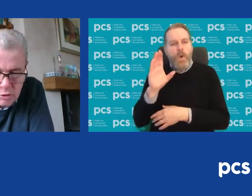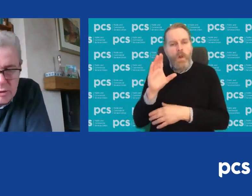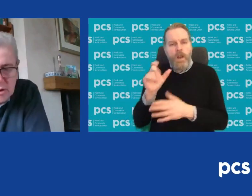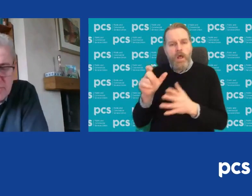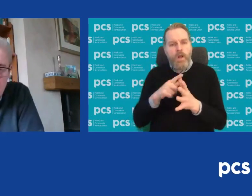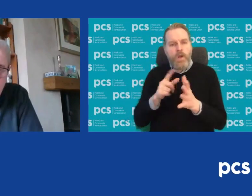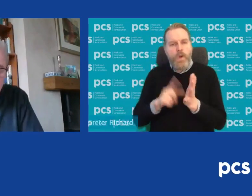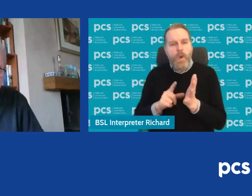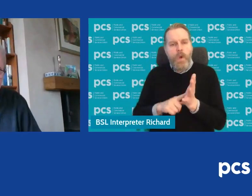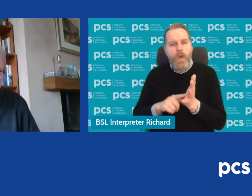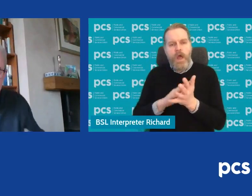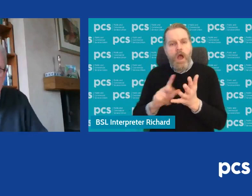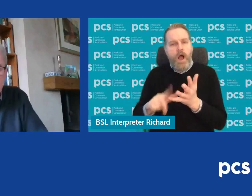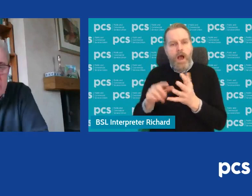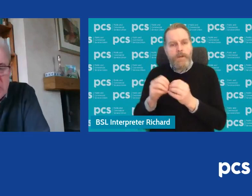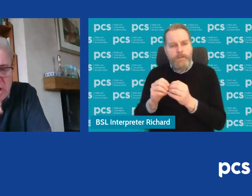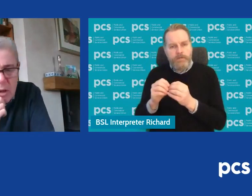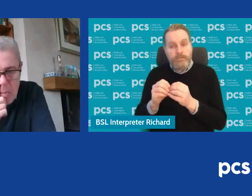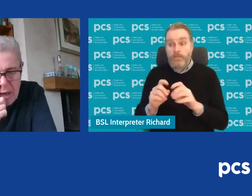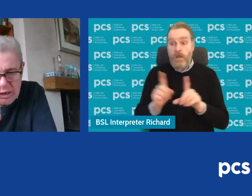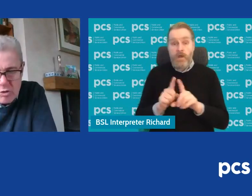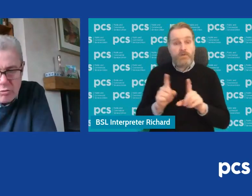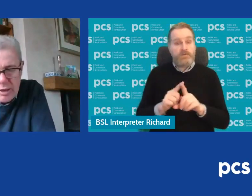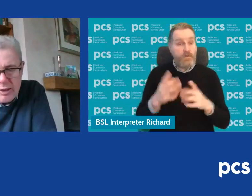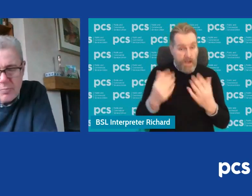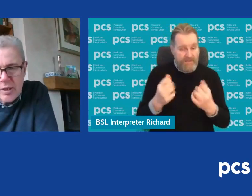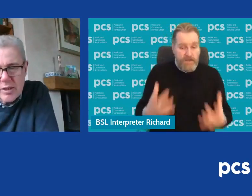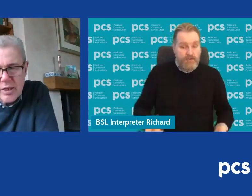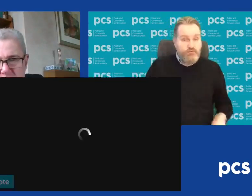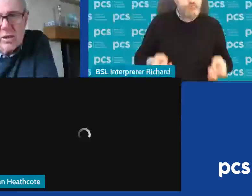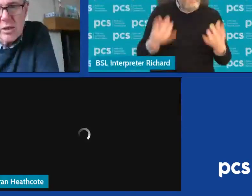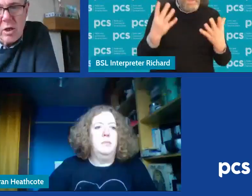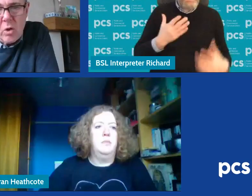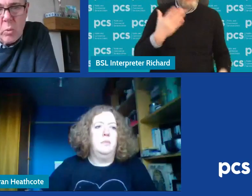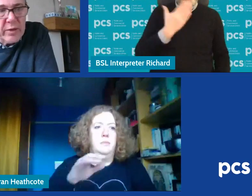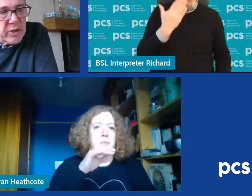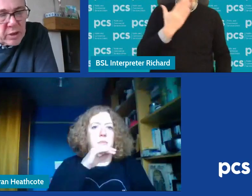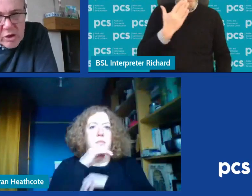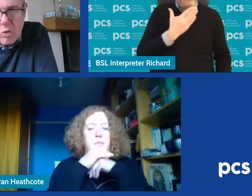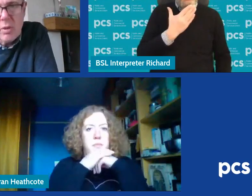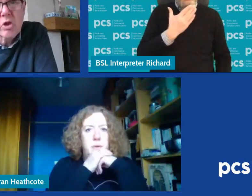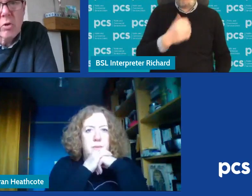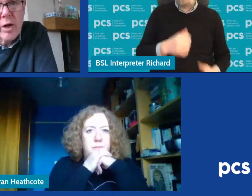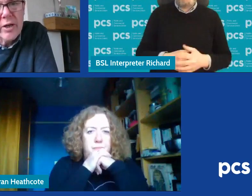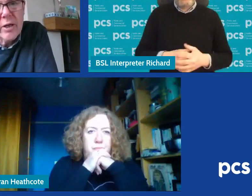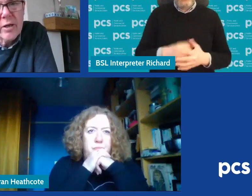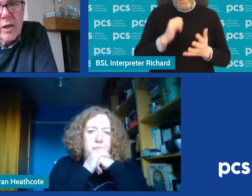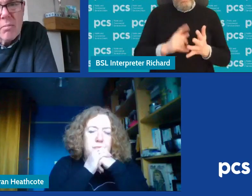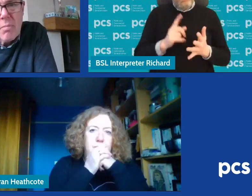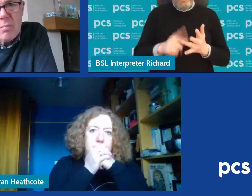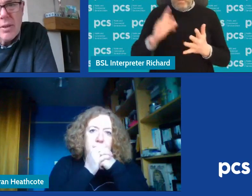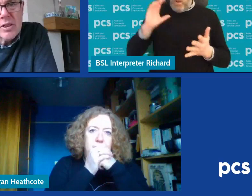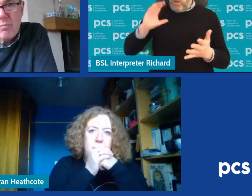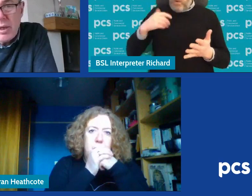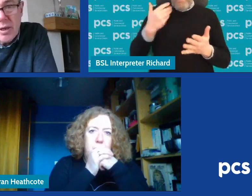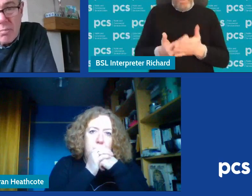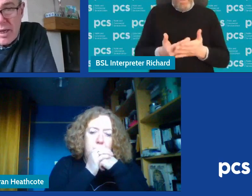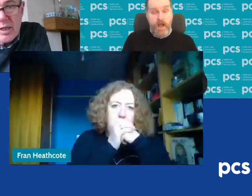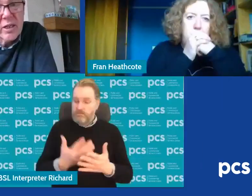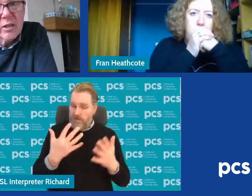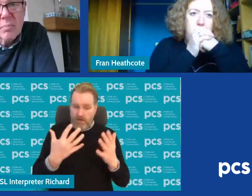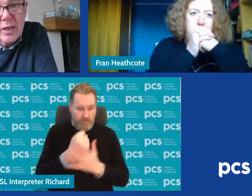strike schools. So Fran, my finishing message really is this. We have done so much already. Members have